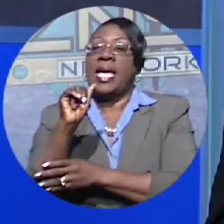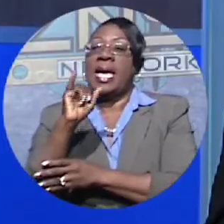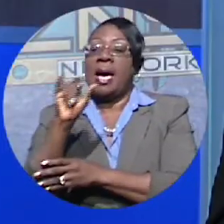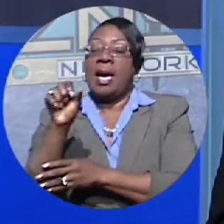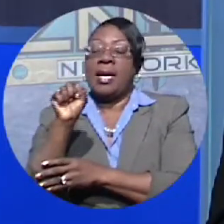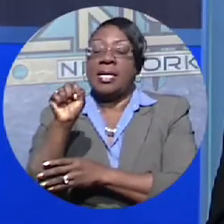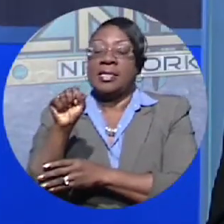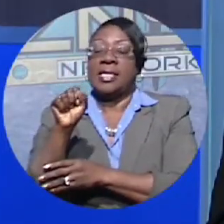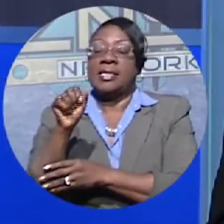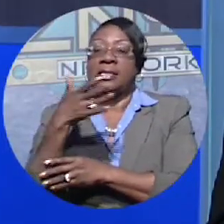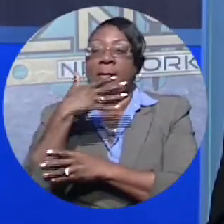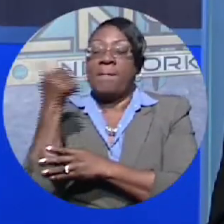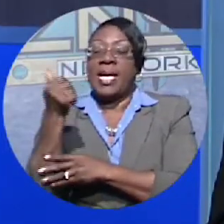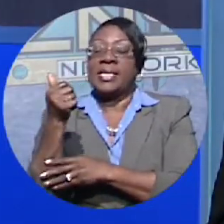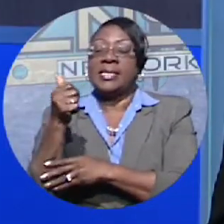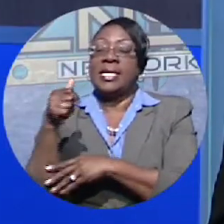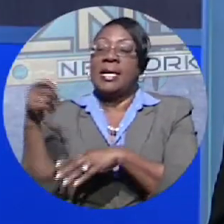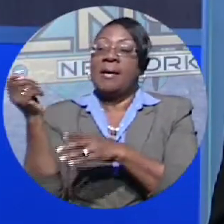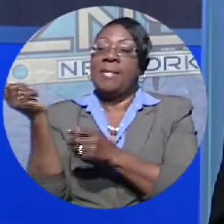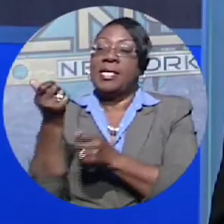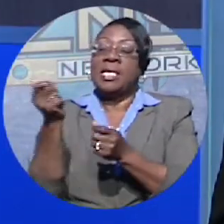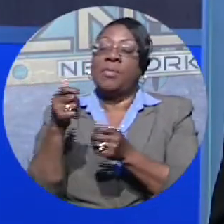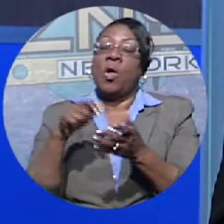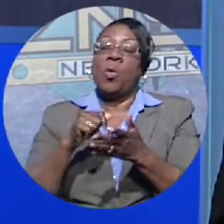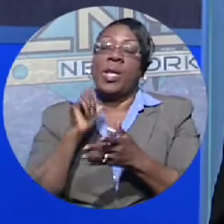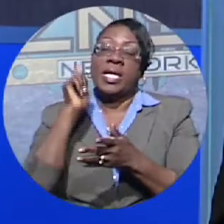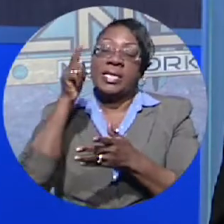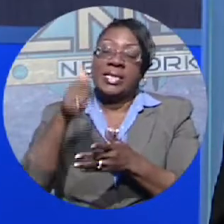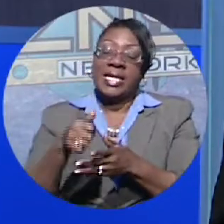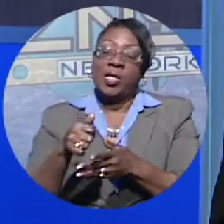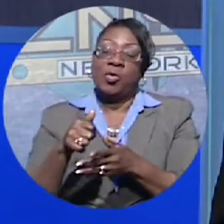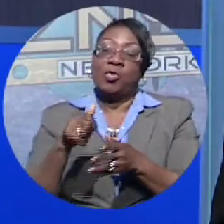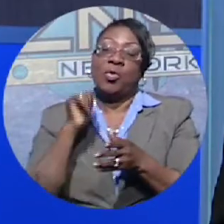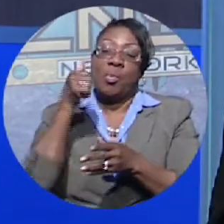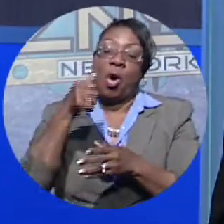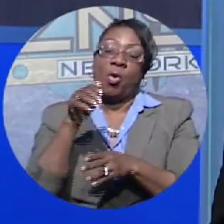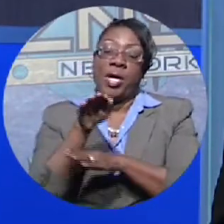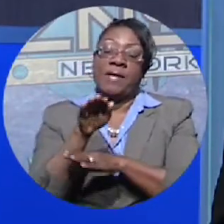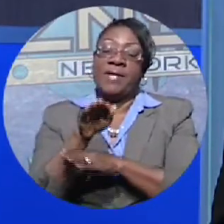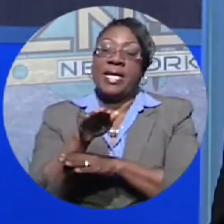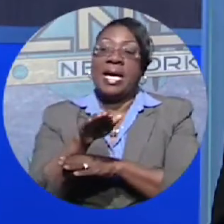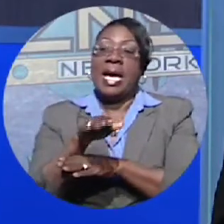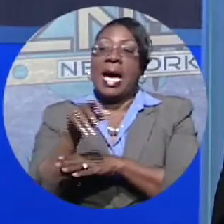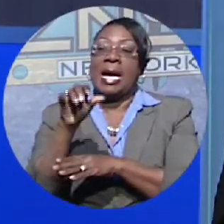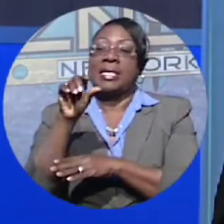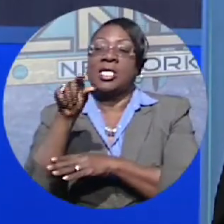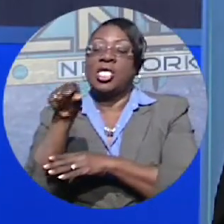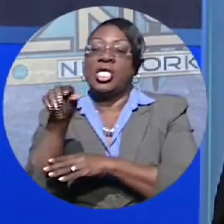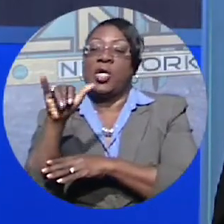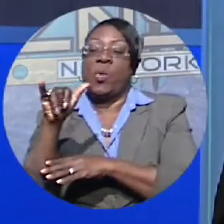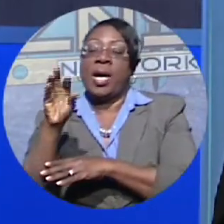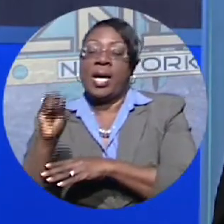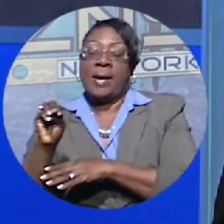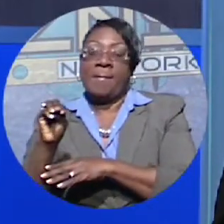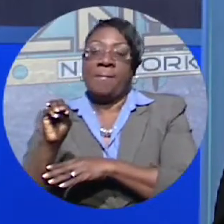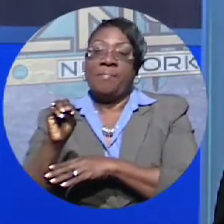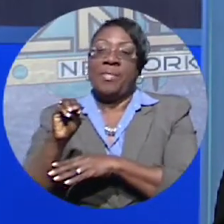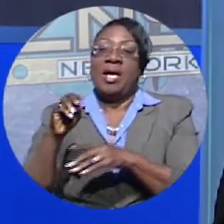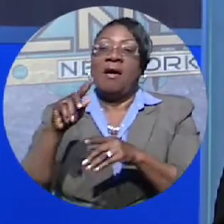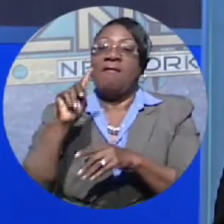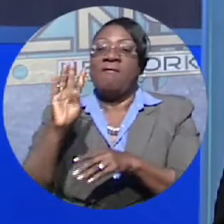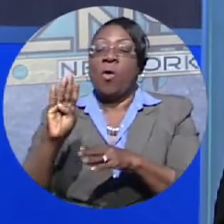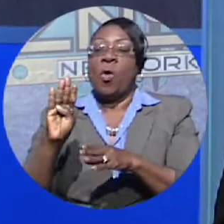Best of 3 basketball championships said to continue tomorrow afternoon at the Kendall Isaacs Gym. 4 teams will be looking to bring out the brooms, while 4